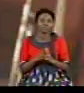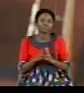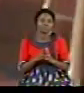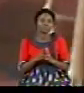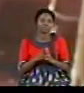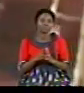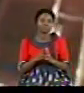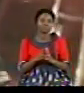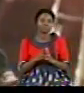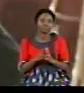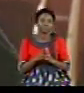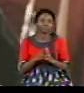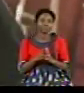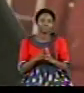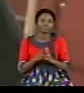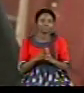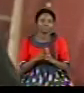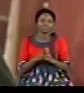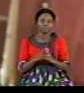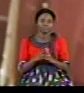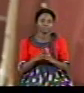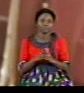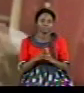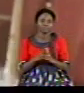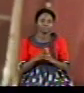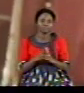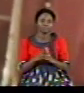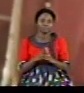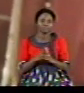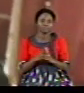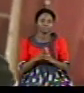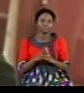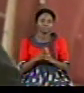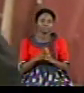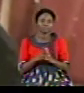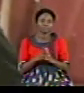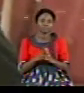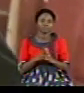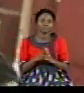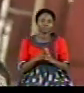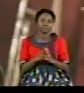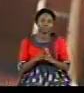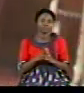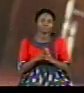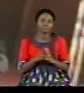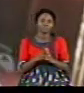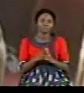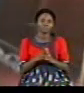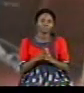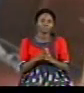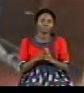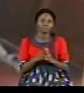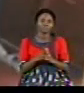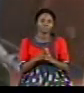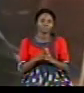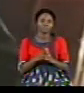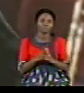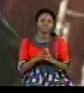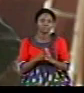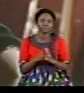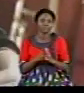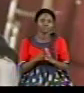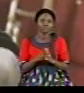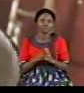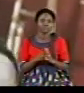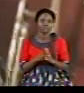SM, metamospital, O Benzin, no operation of Bozam. May I see Berea Sokisbe? Met by